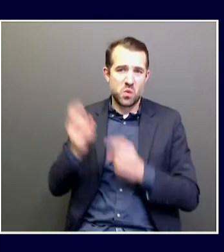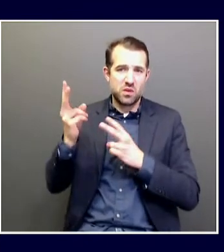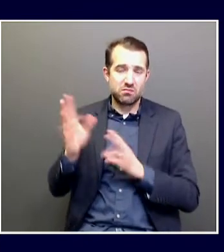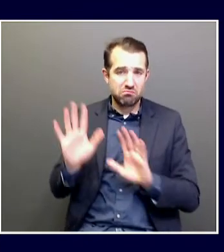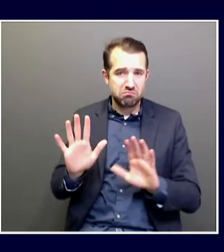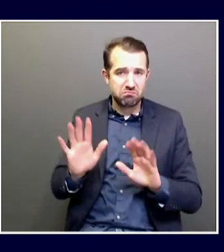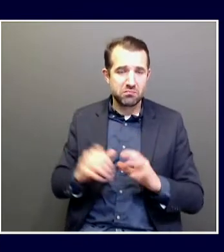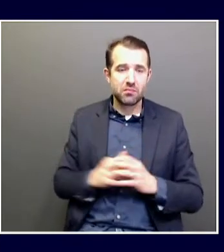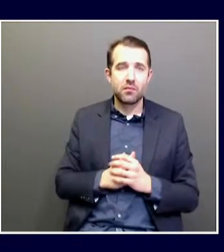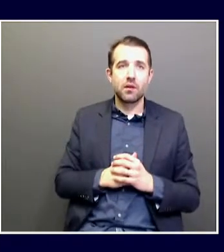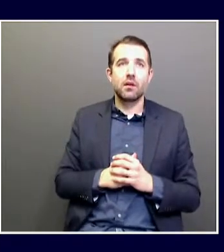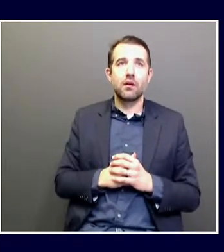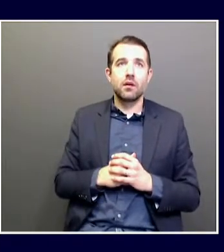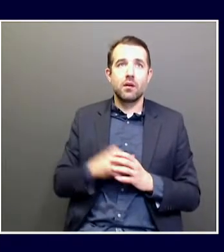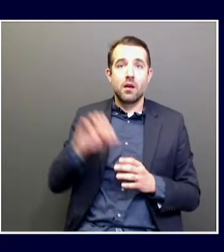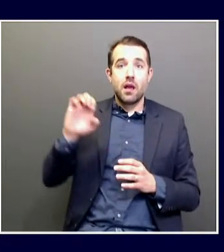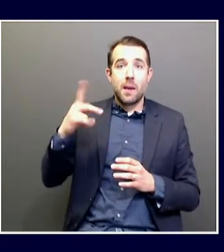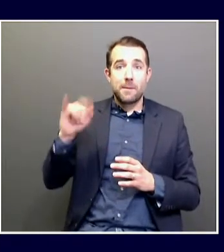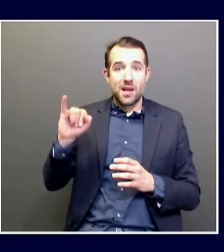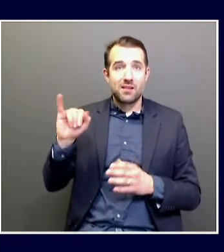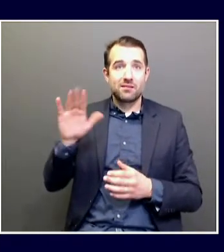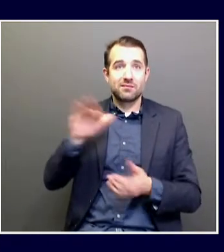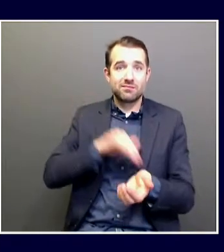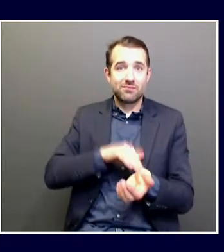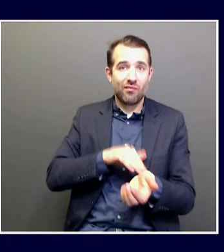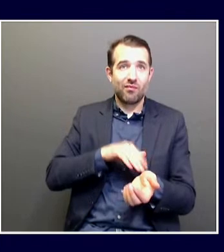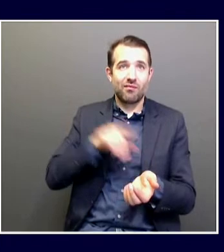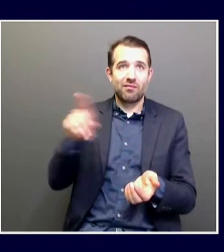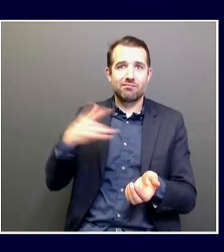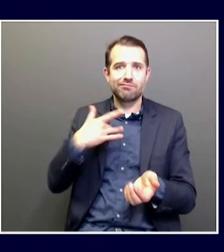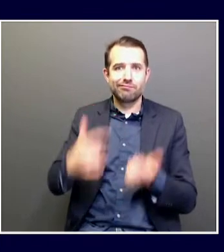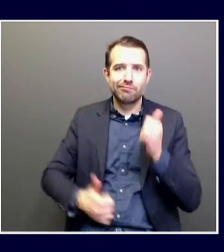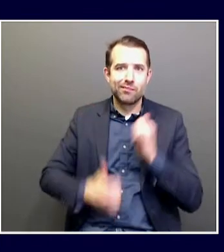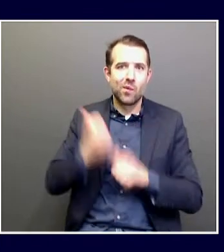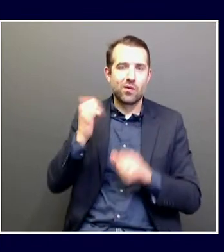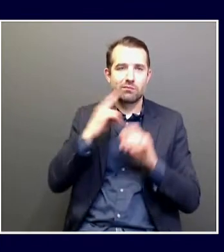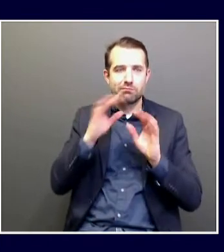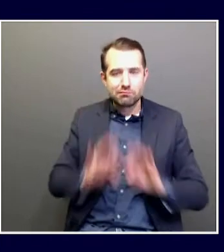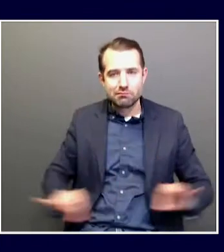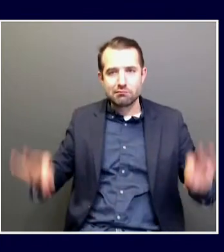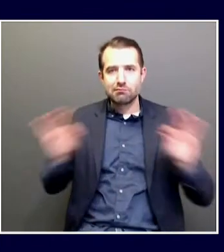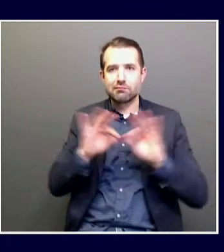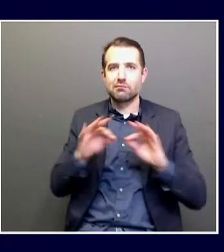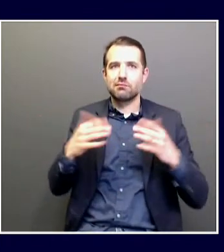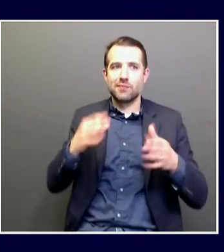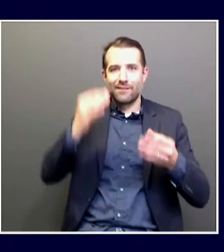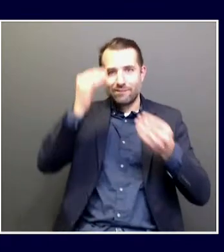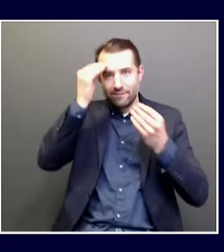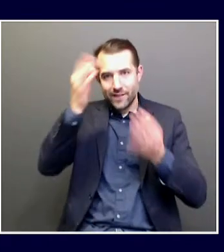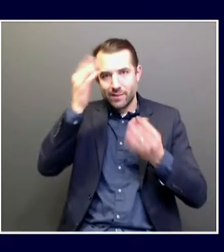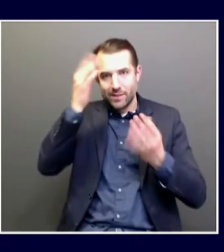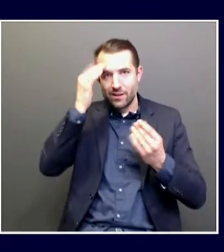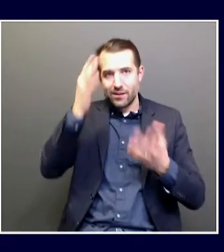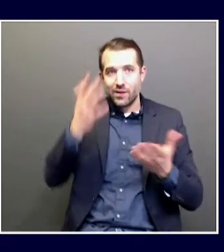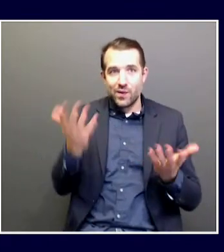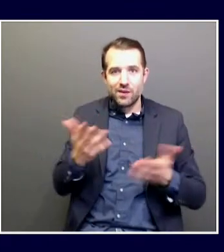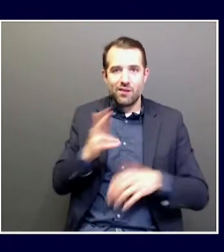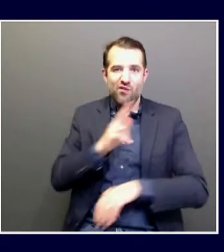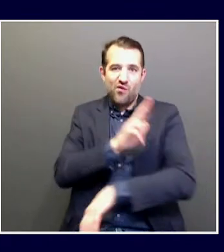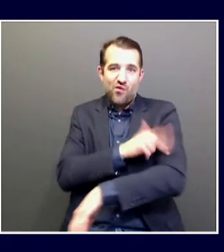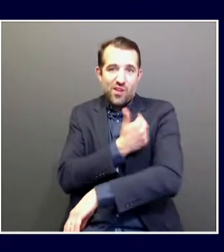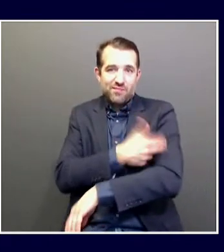the most useful and instructive for where we are in the pandemic are data around things like hospitalization